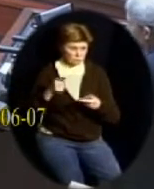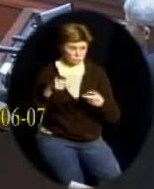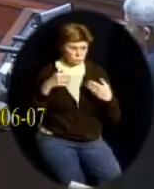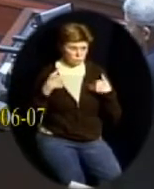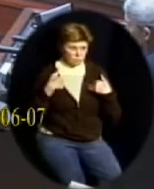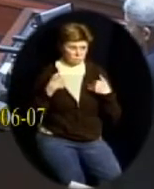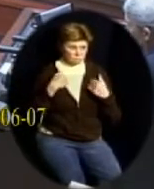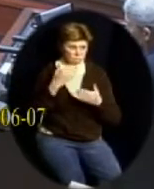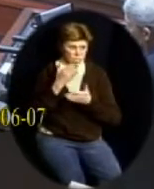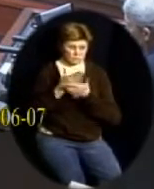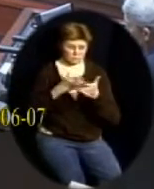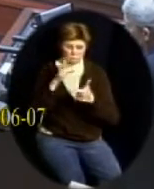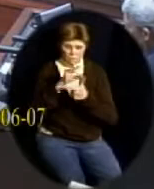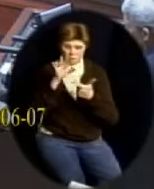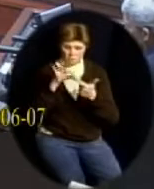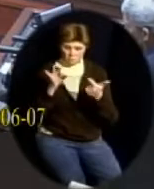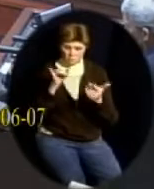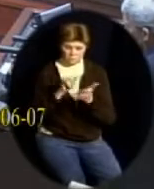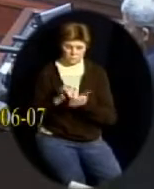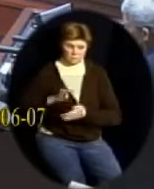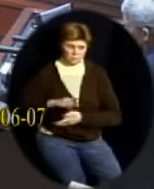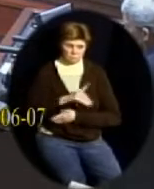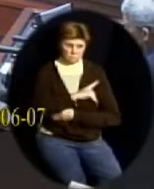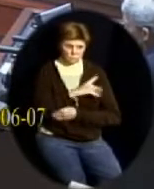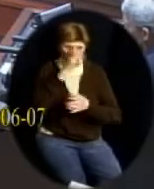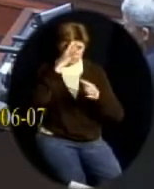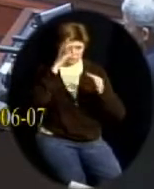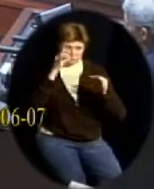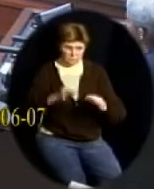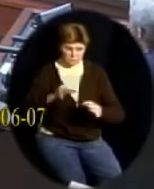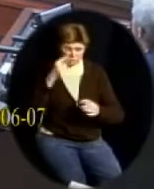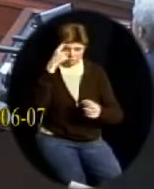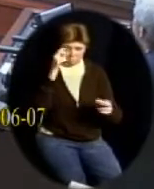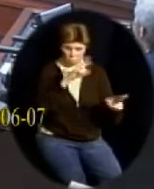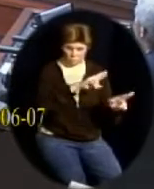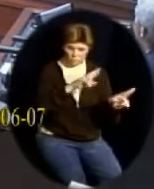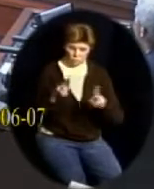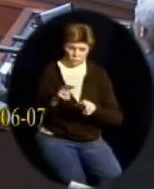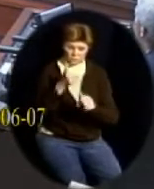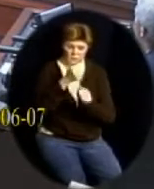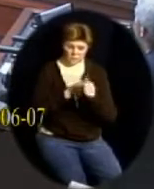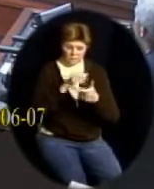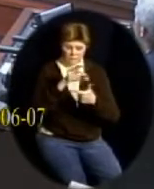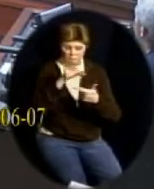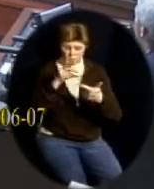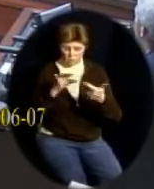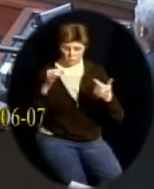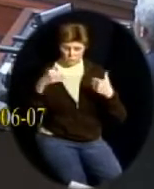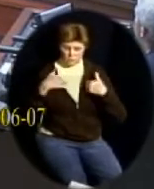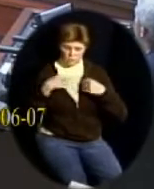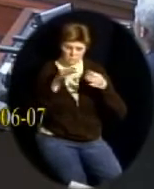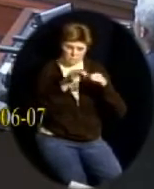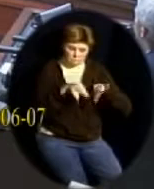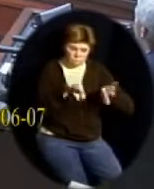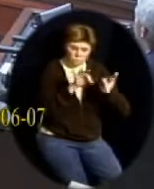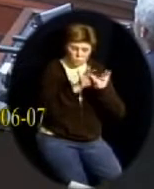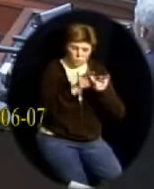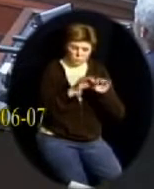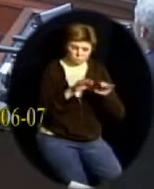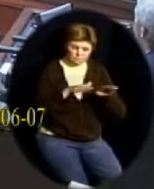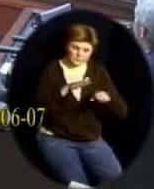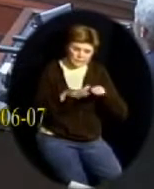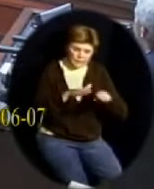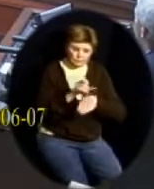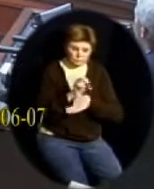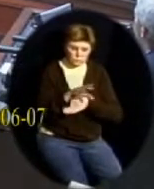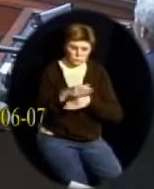prepared for the board's consideration. Each of those options have some key elements to them that the board can take a look at that have been put